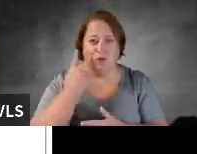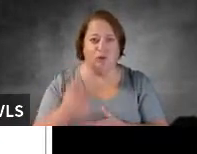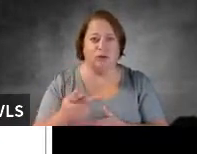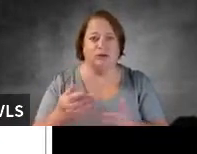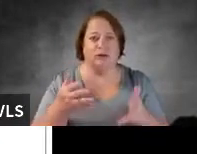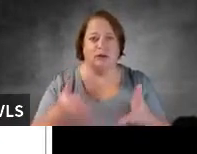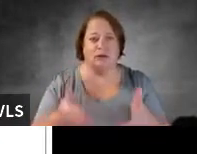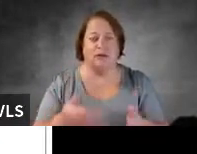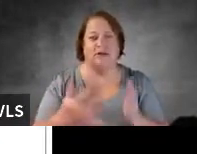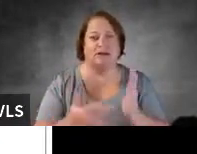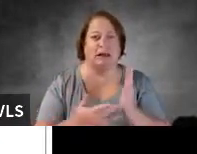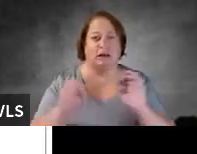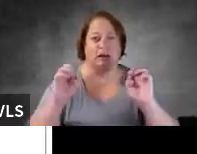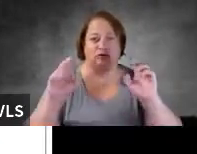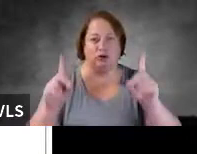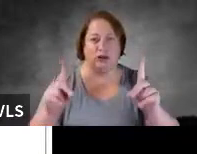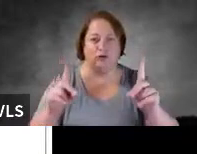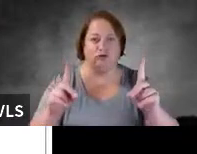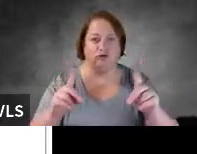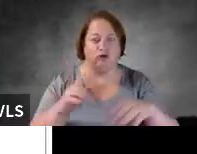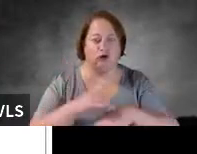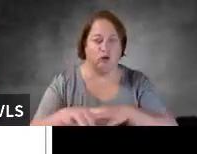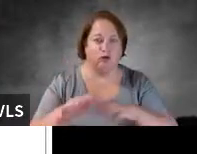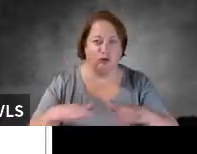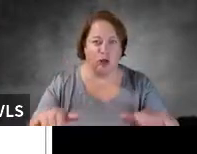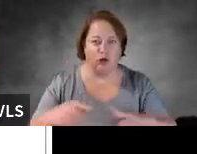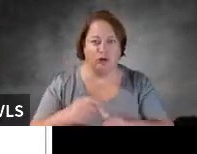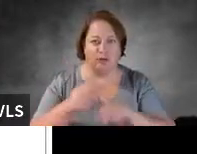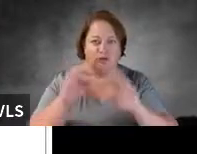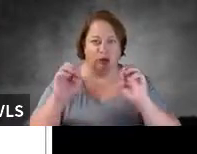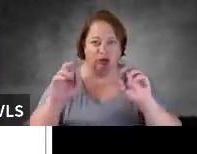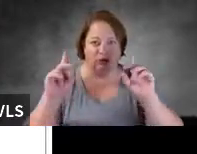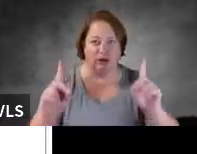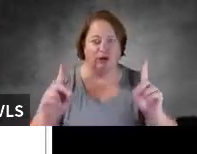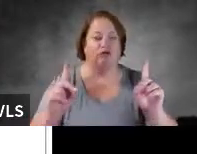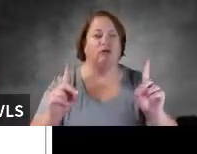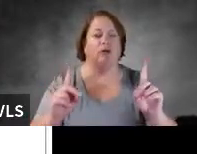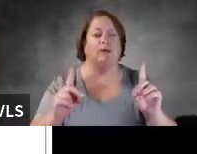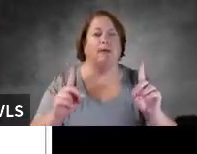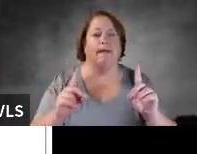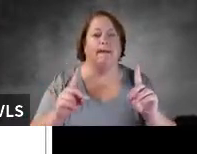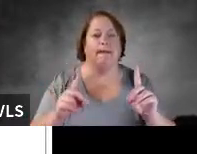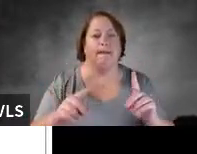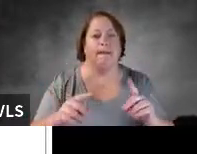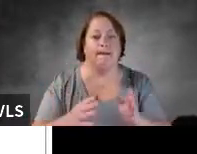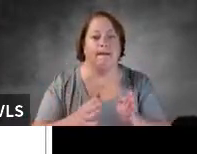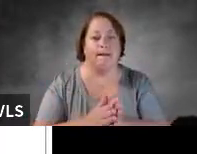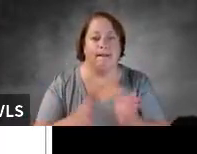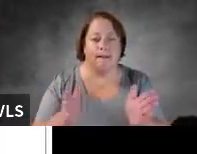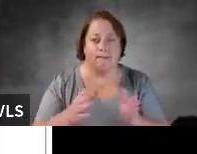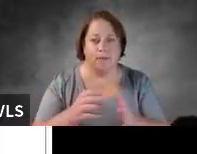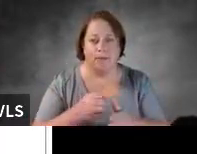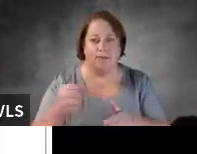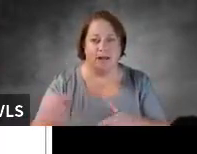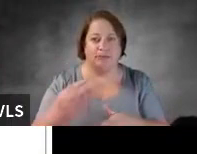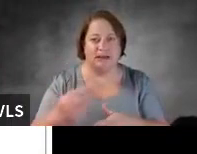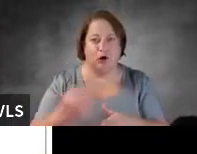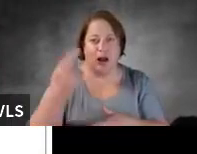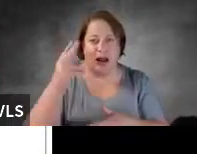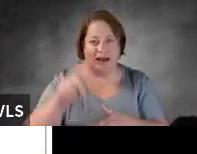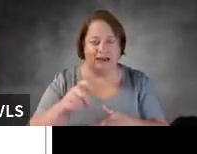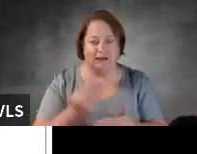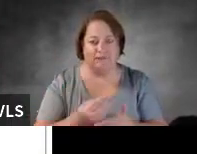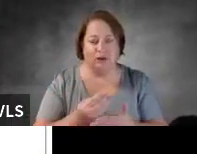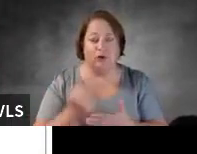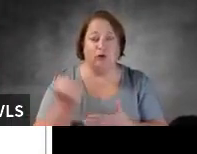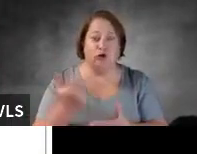remainder on there, technical education, early childhood special education, public placement, and our high needs funds. Those are all monies